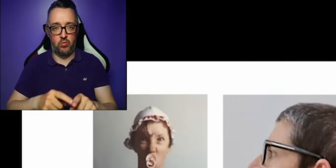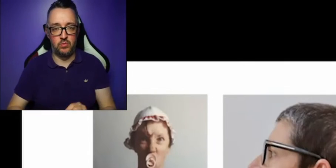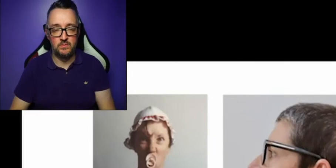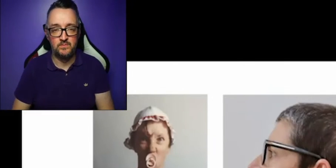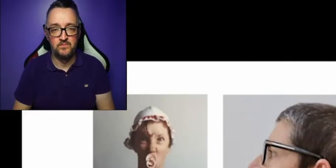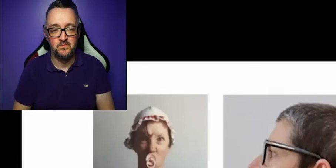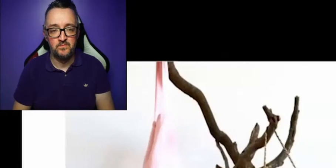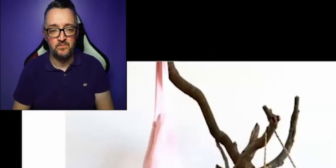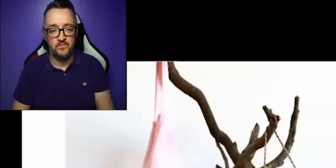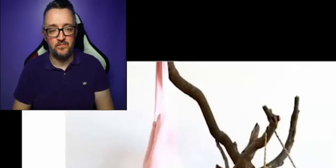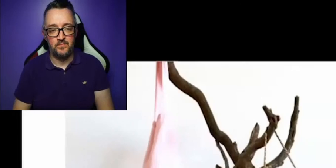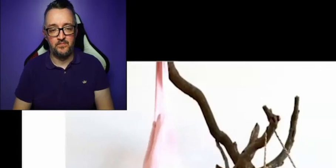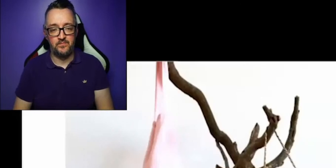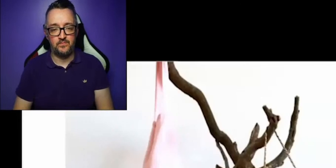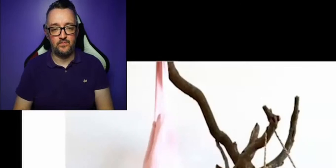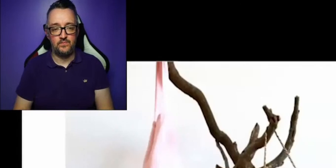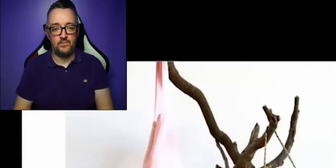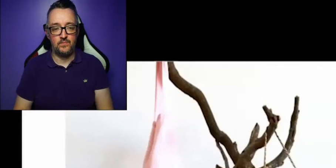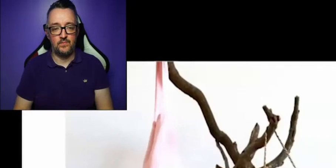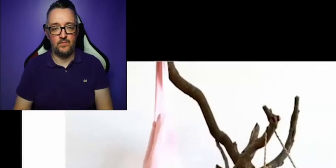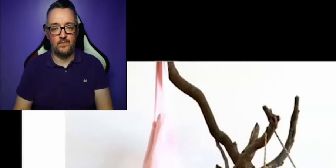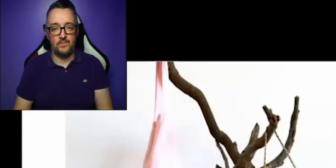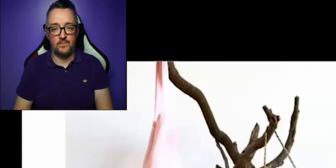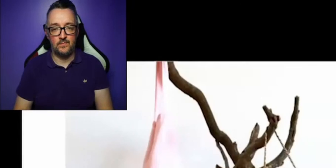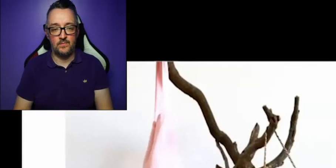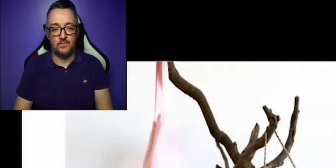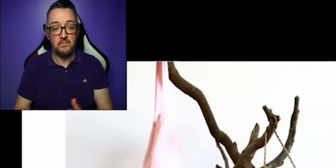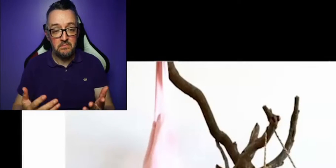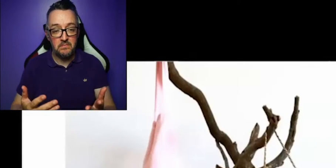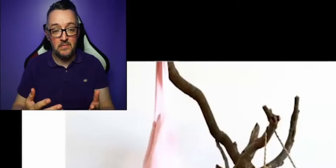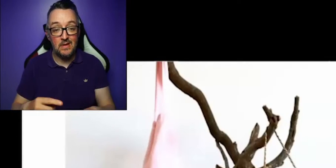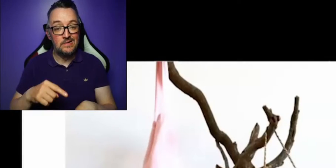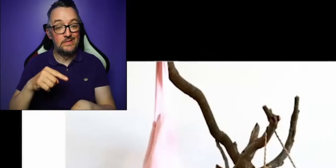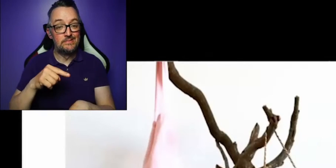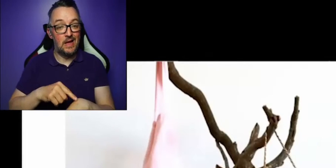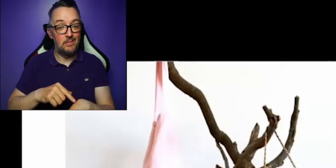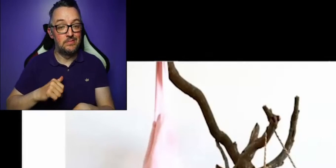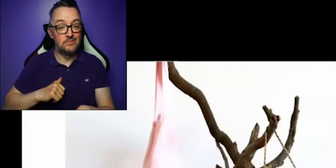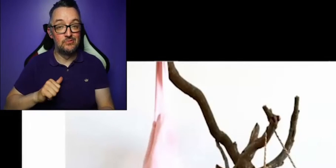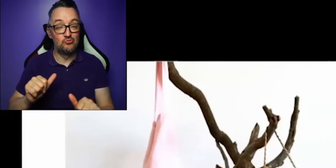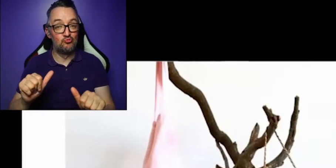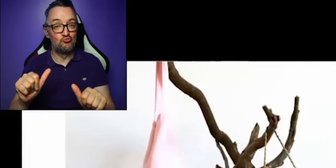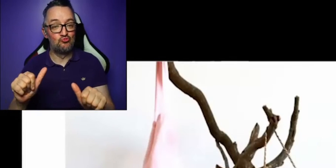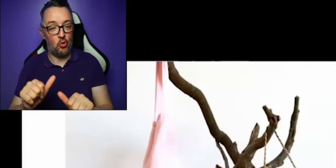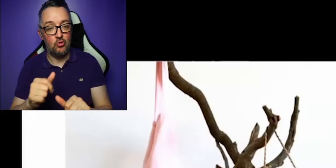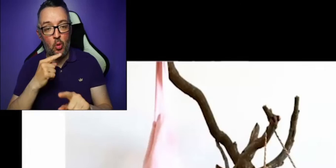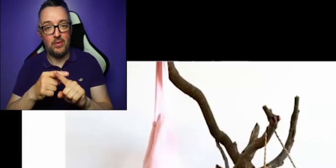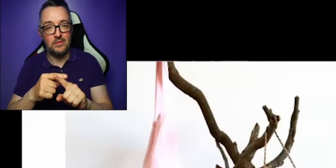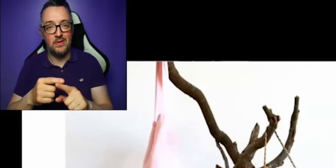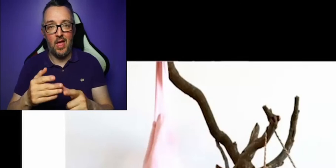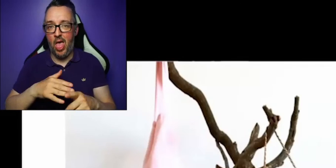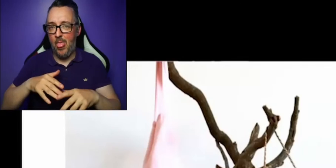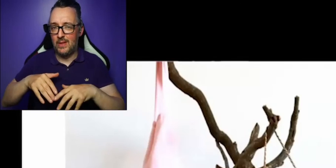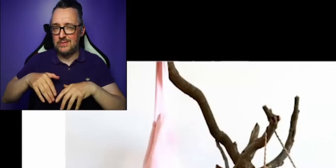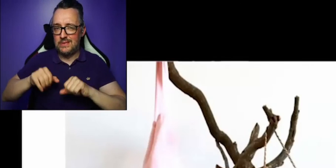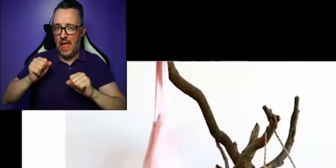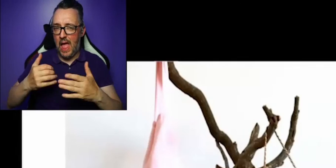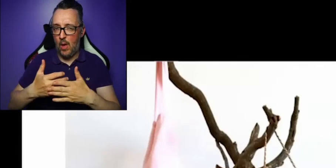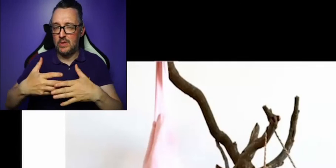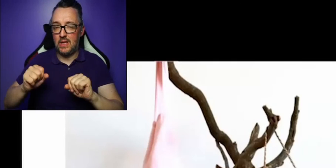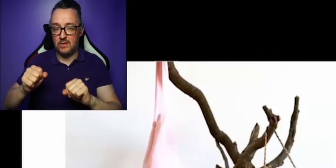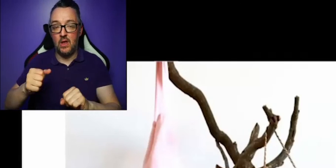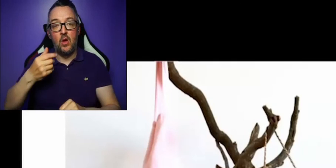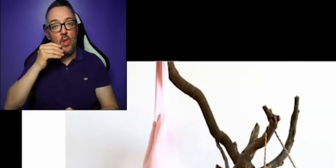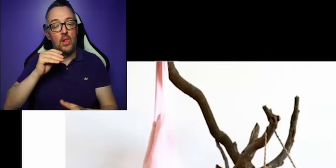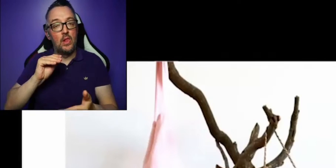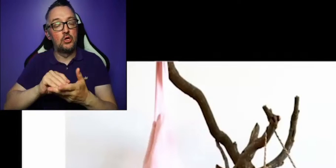Mm-hmm. Definitely. So we don't really have much time to talk about origin story, but we're going to pop